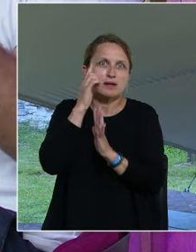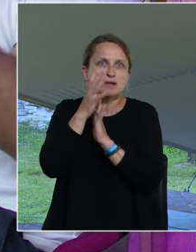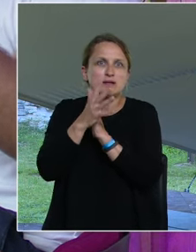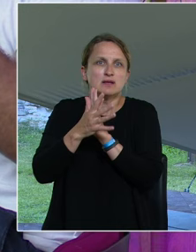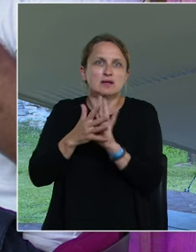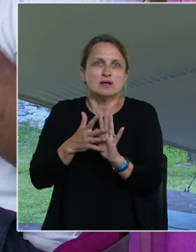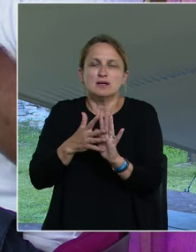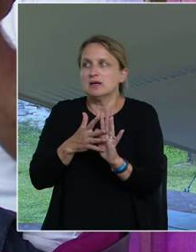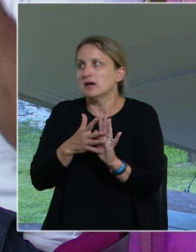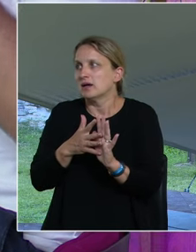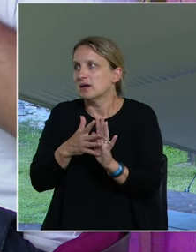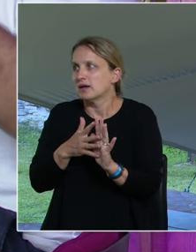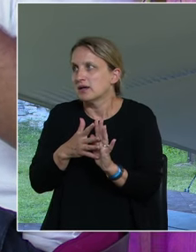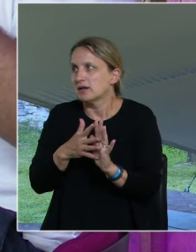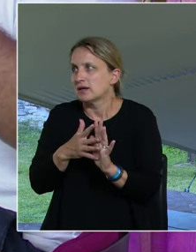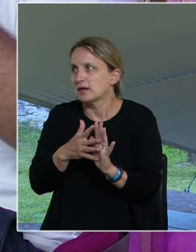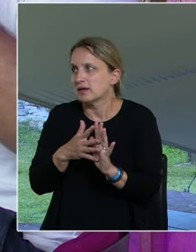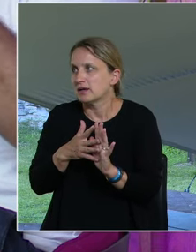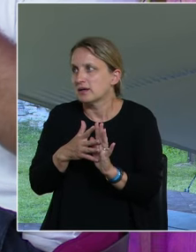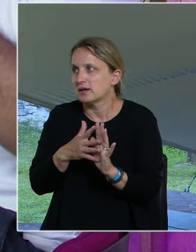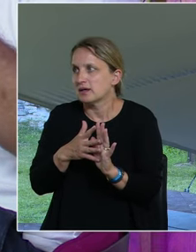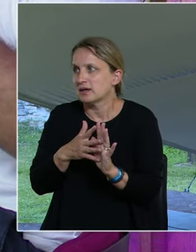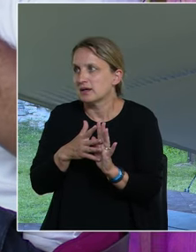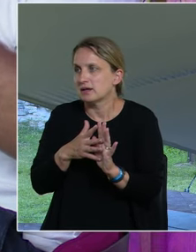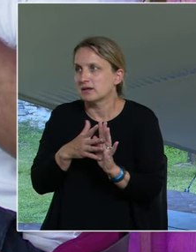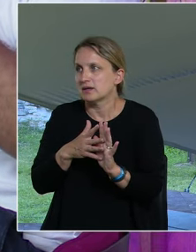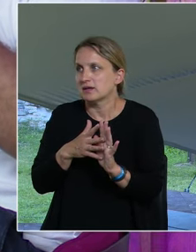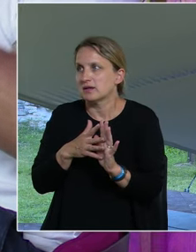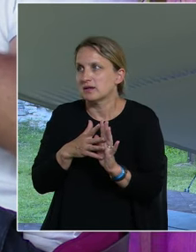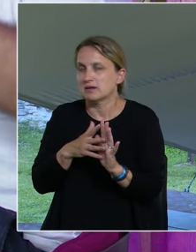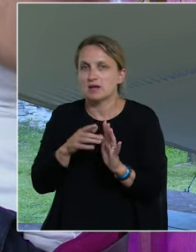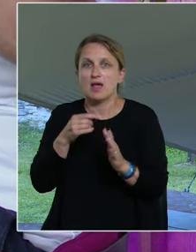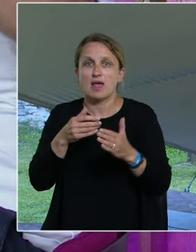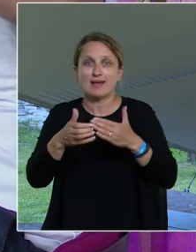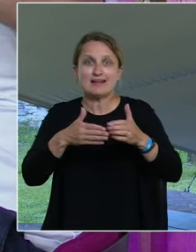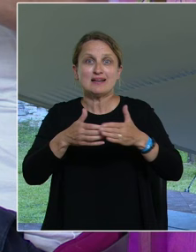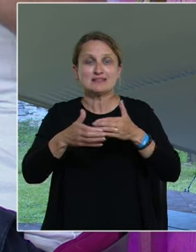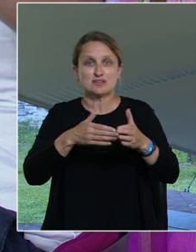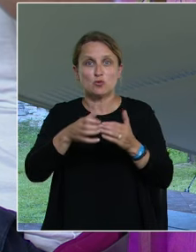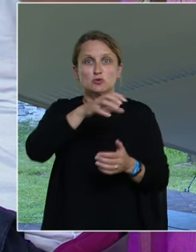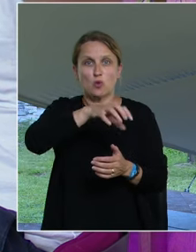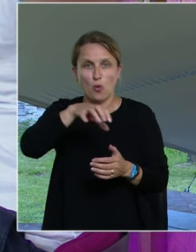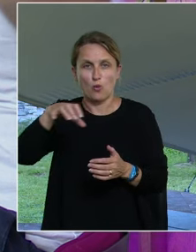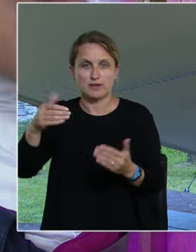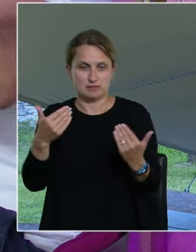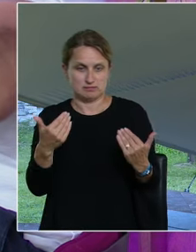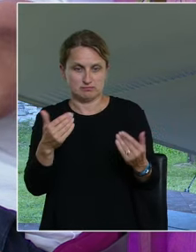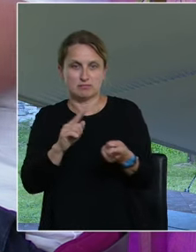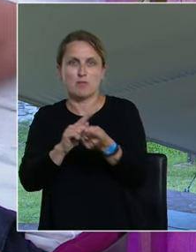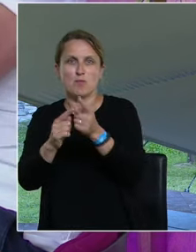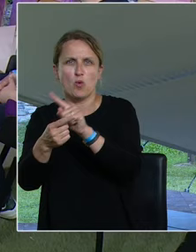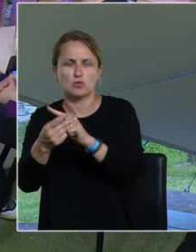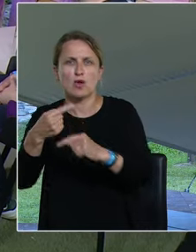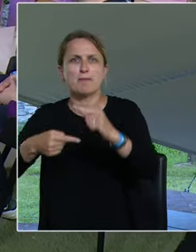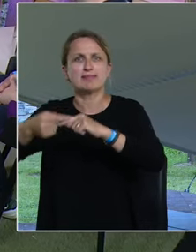the time stamp, etc., that a lot of the institutional stuff has really changed over the last of years. But if you go back to 60s, 70s, and 80s, it was interesting with